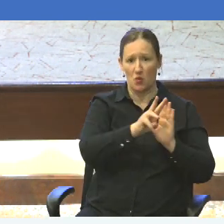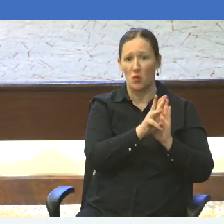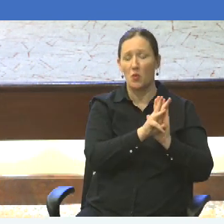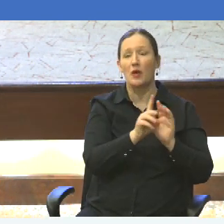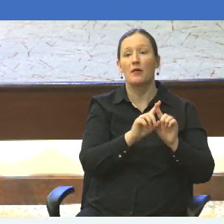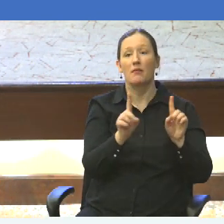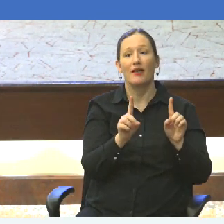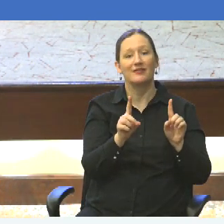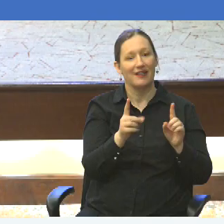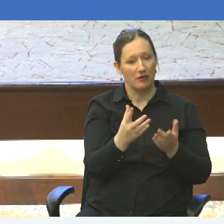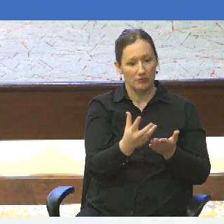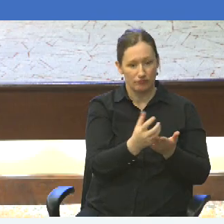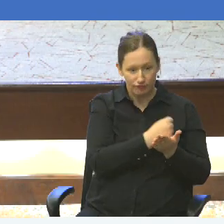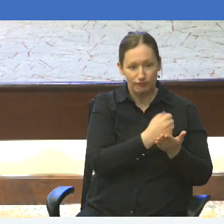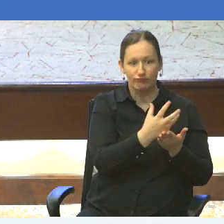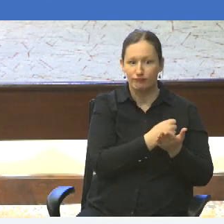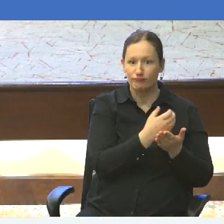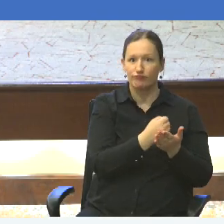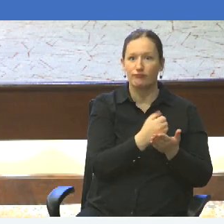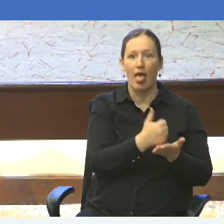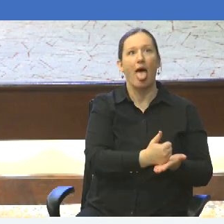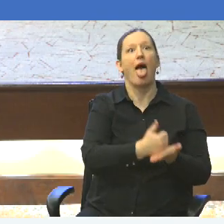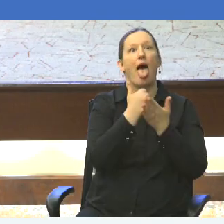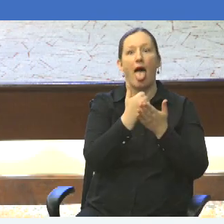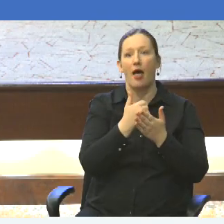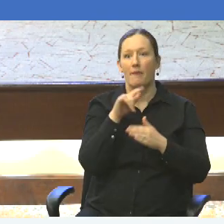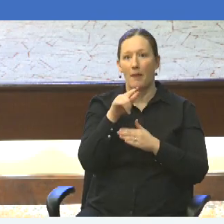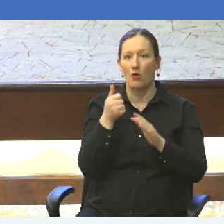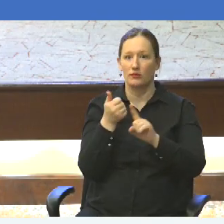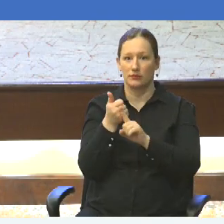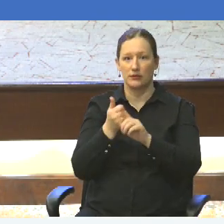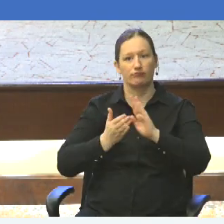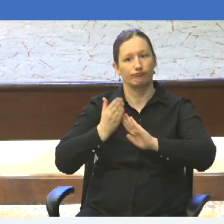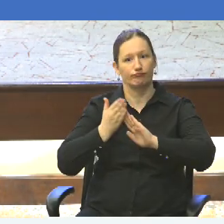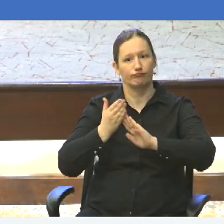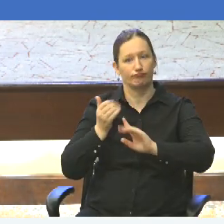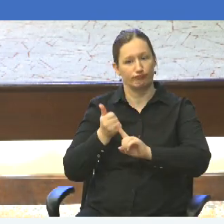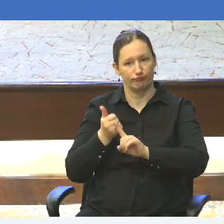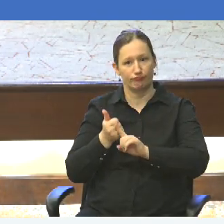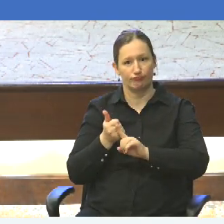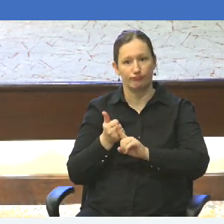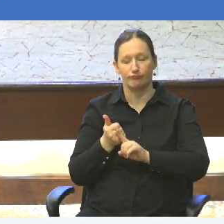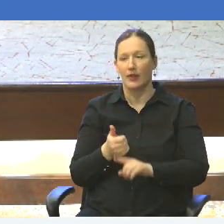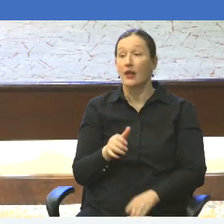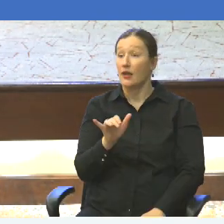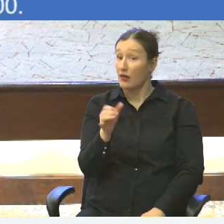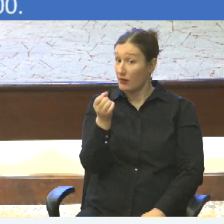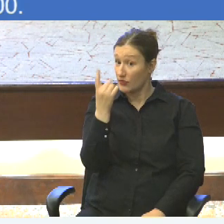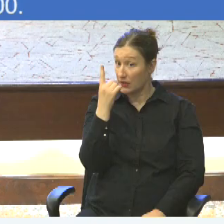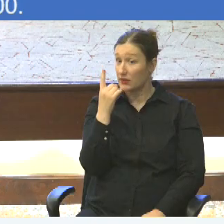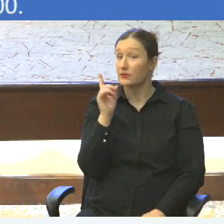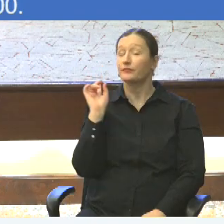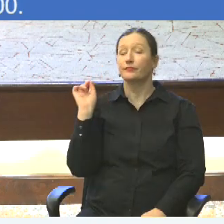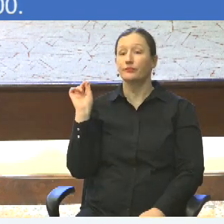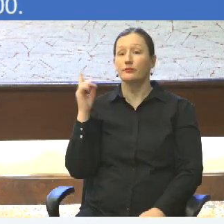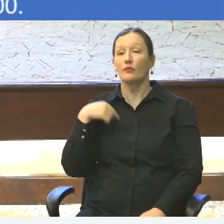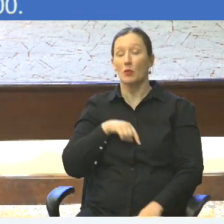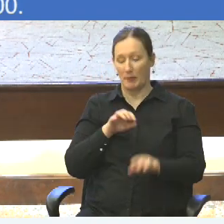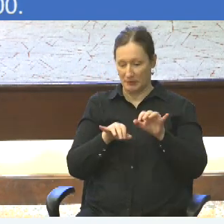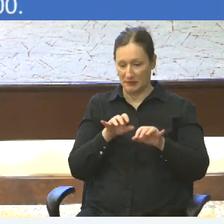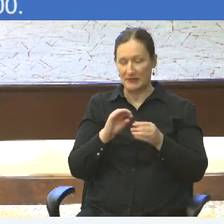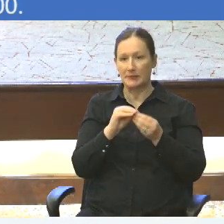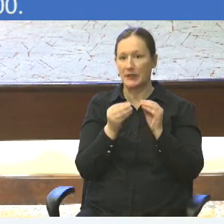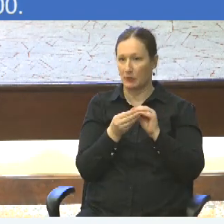at the airport and could potentially help turn this general fund subsidy around. With that in mind, we ran some